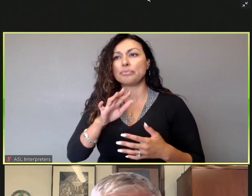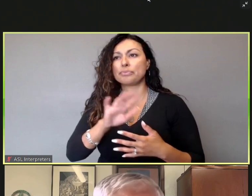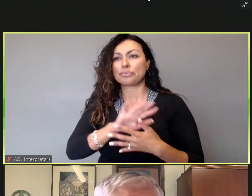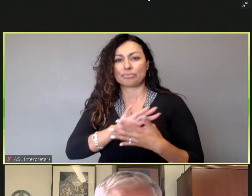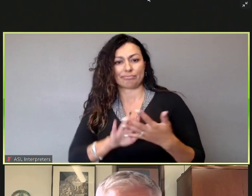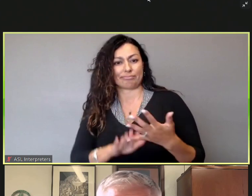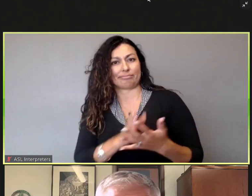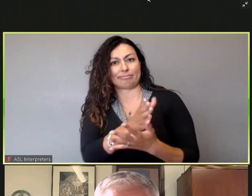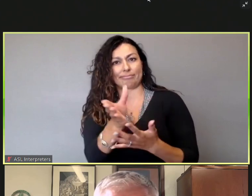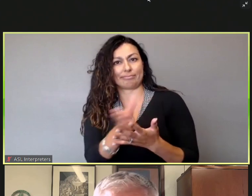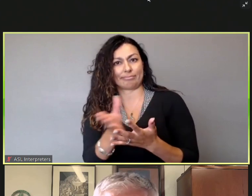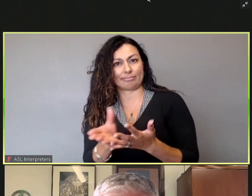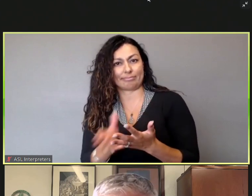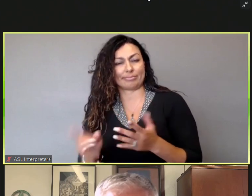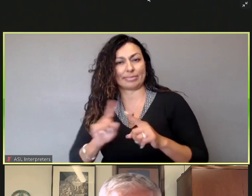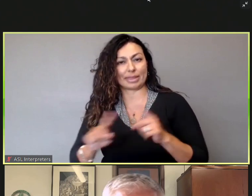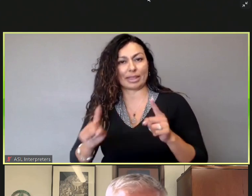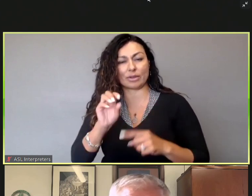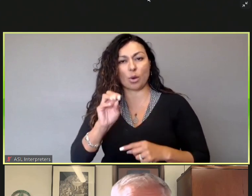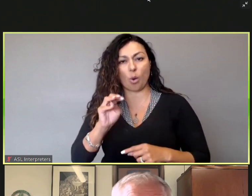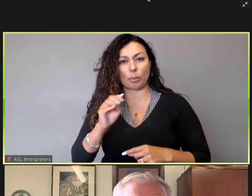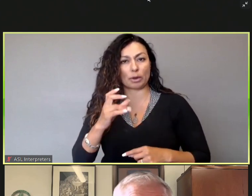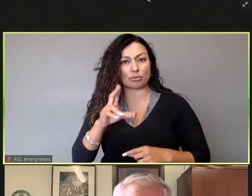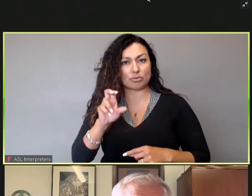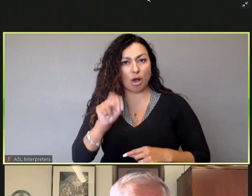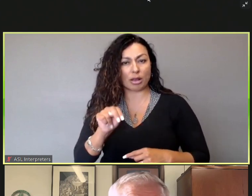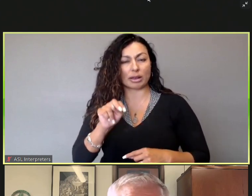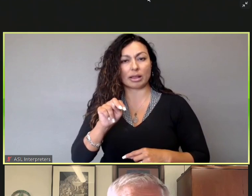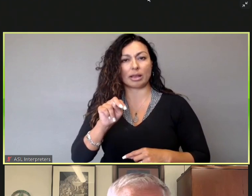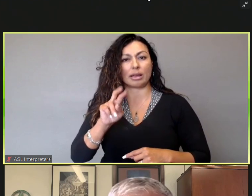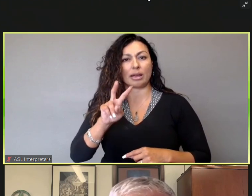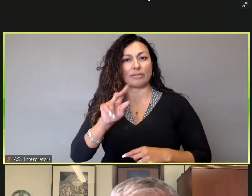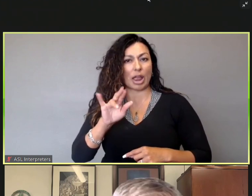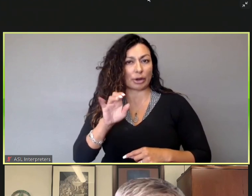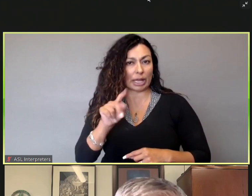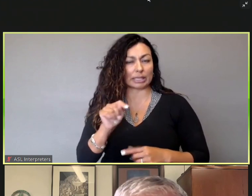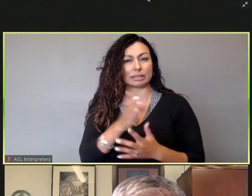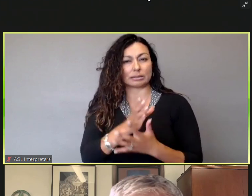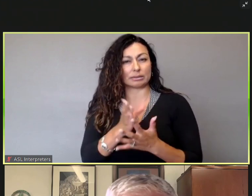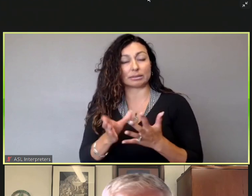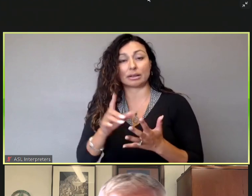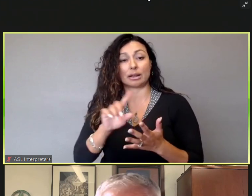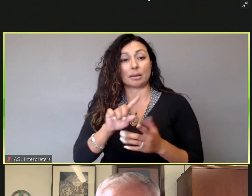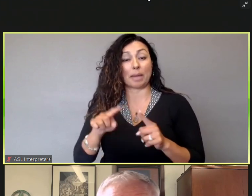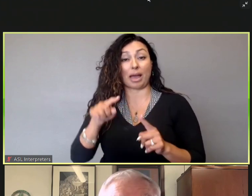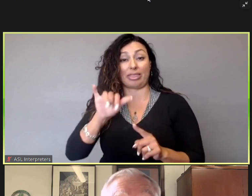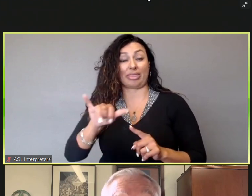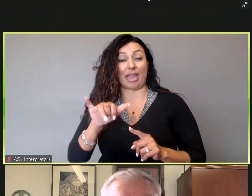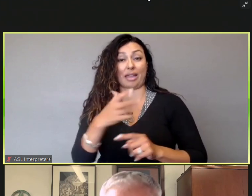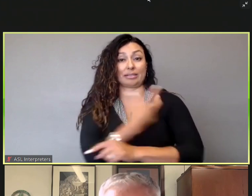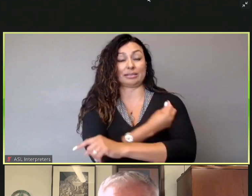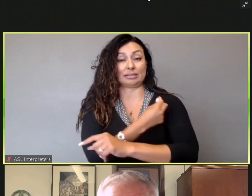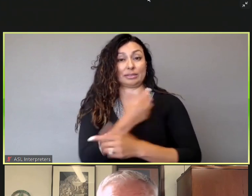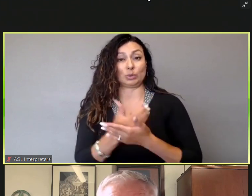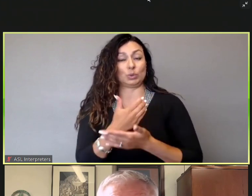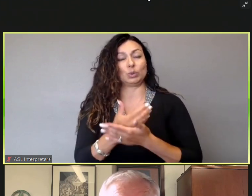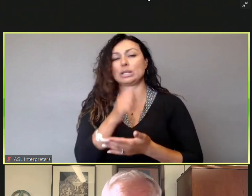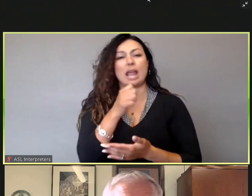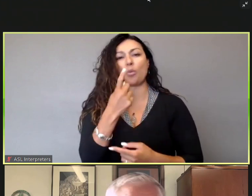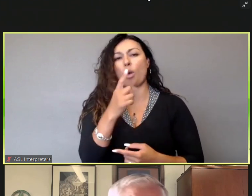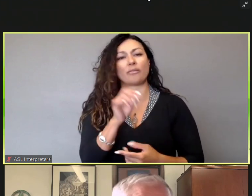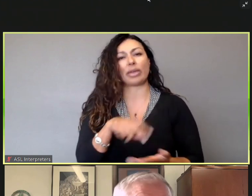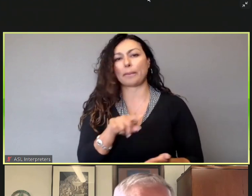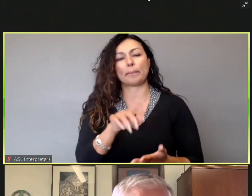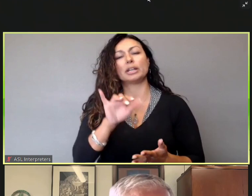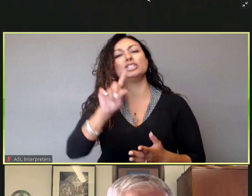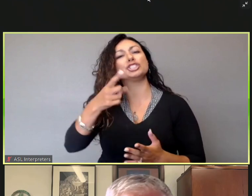all of the Omicron variants or the Omicron viral structure. This is not one of them. It's sort of an additional vaccine. It